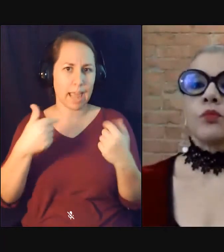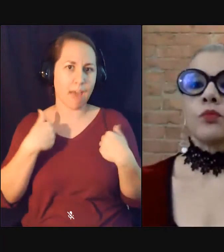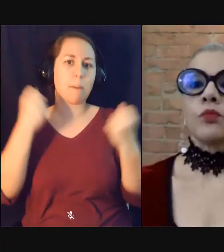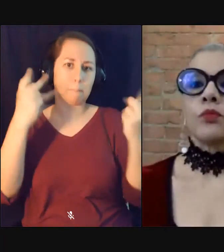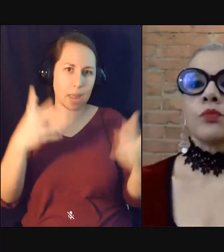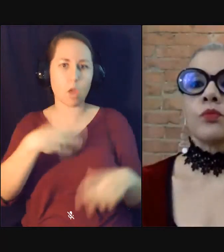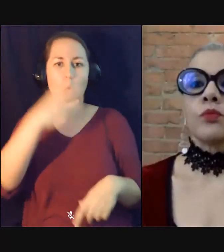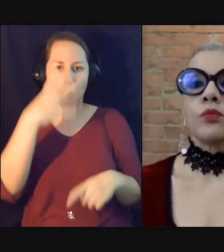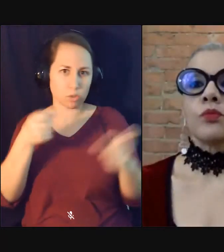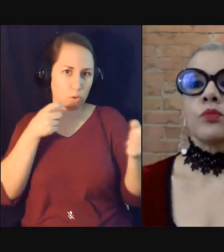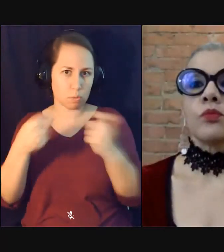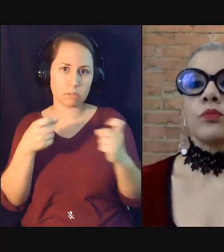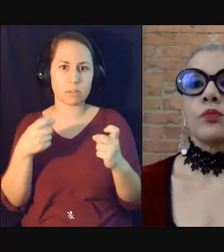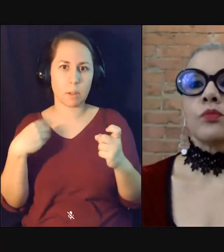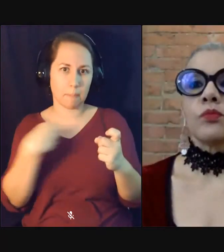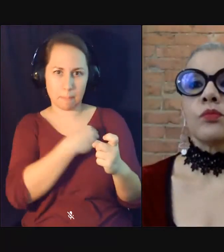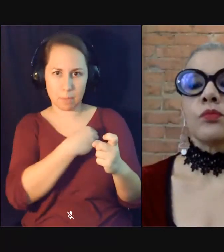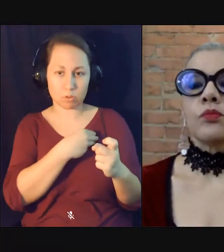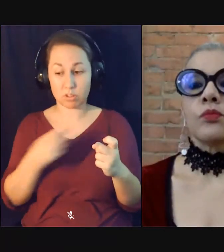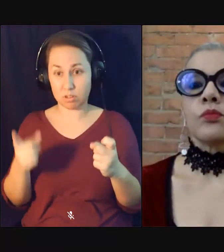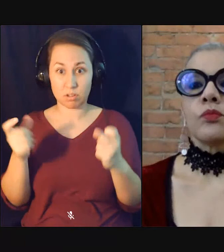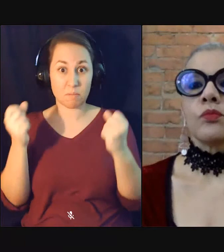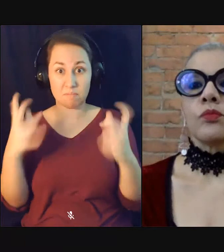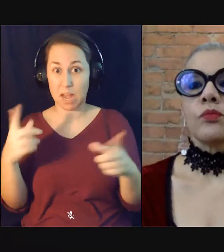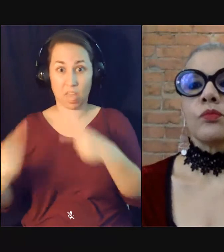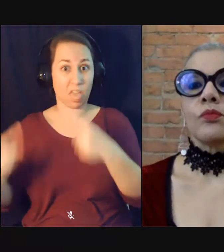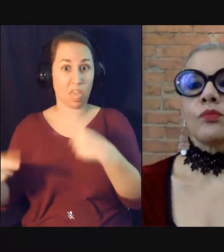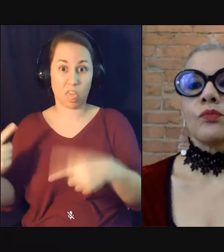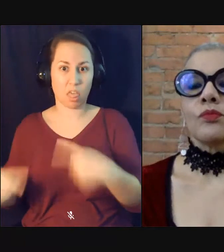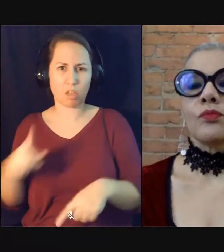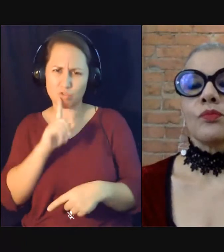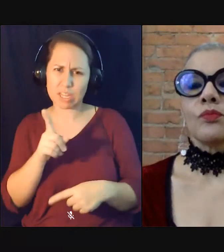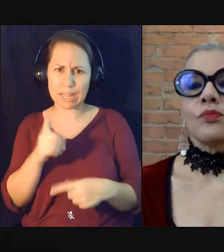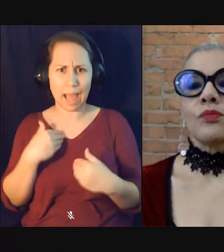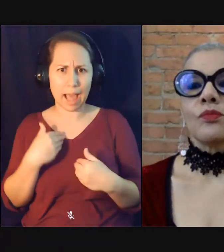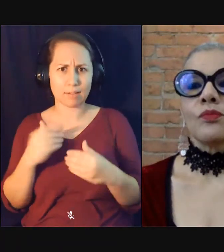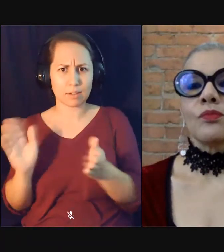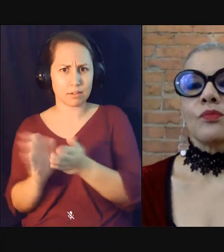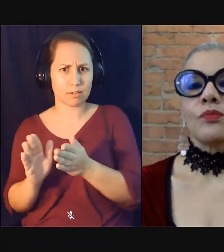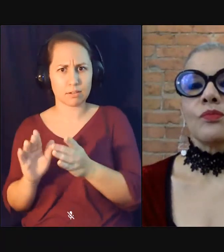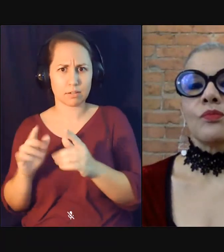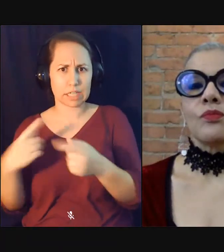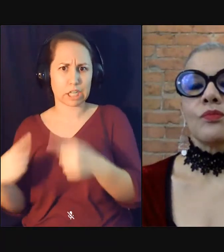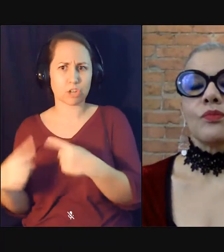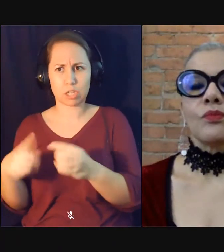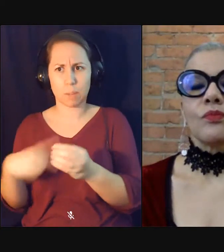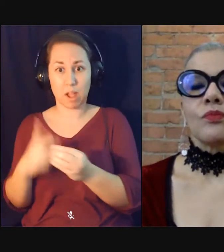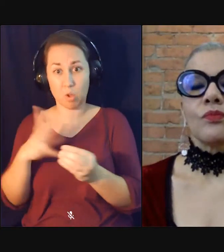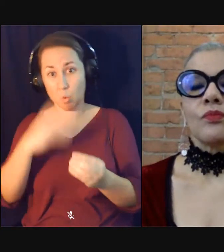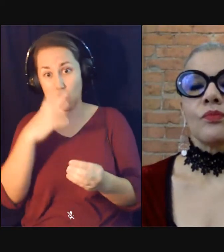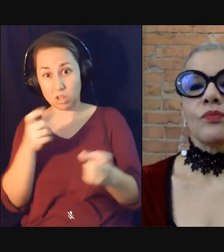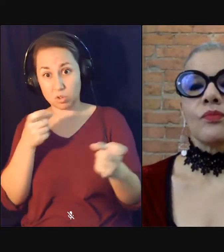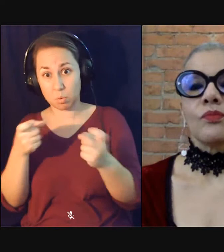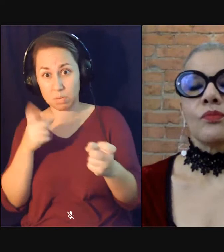supremacist dialogue was so common on the site that there were almost like meta discussions about, like, is white supremacy just another sort of